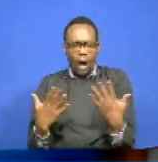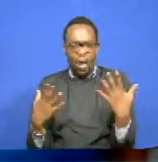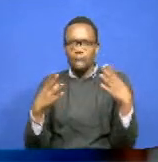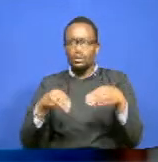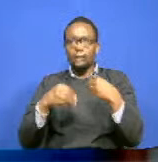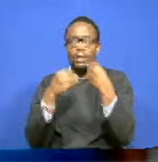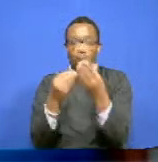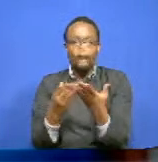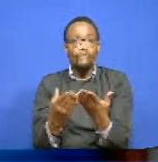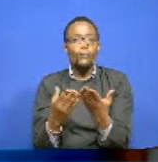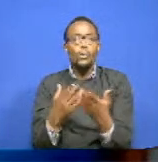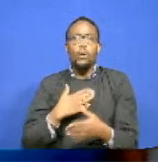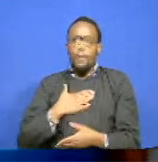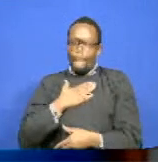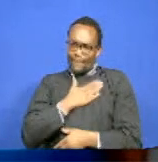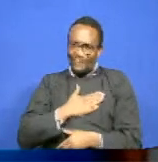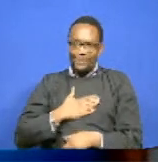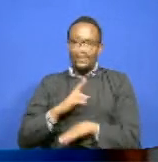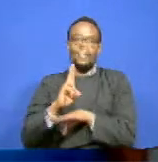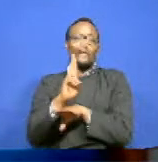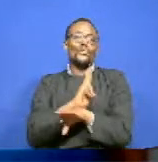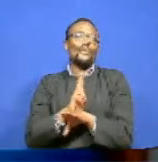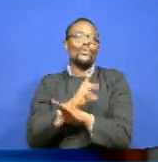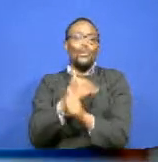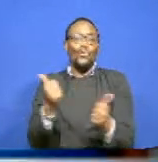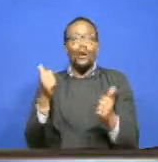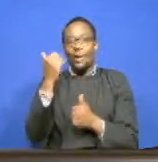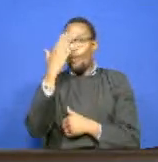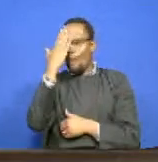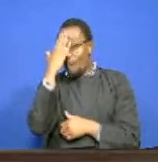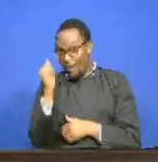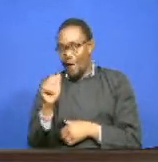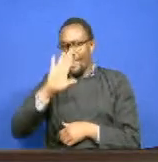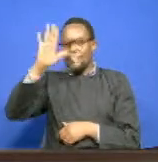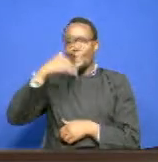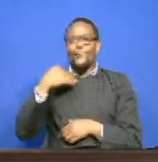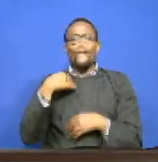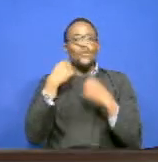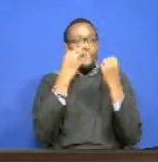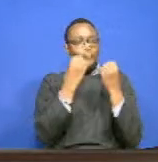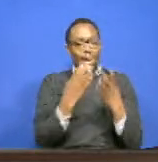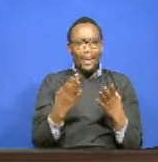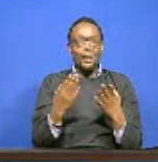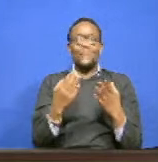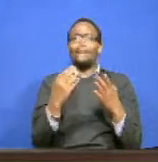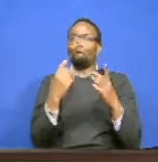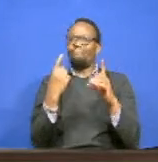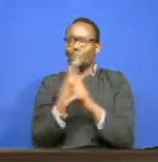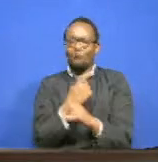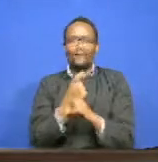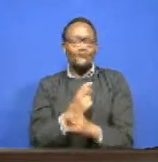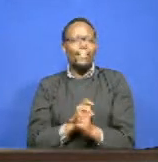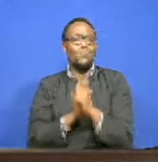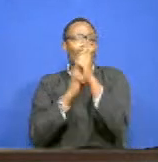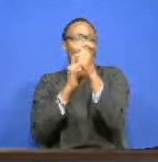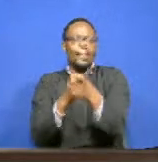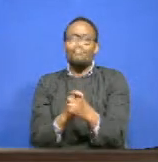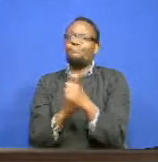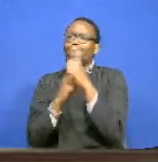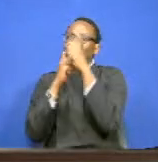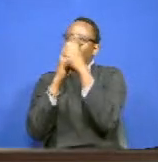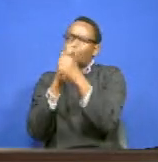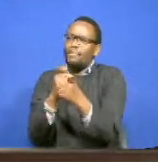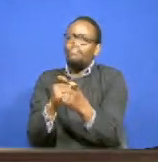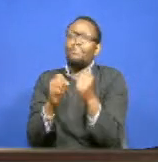as physical resources. For he has many and much more heart resources, mind resources, and